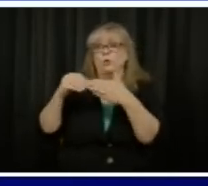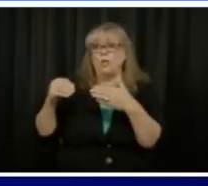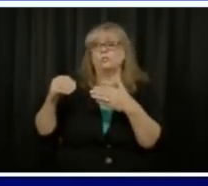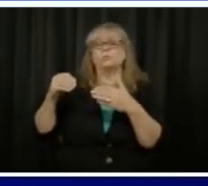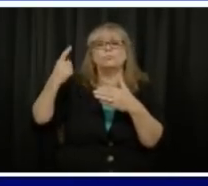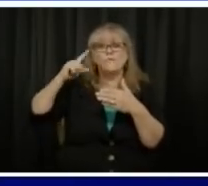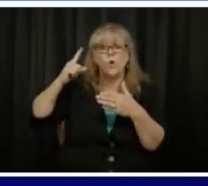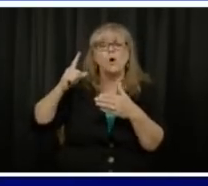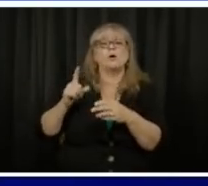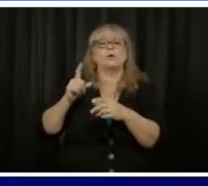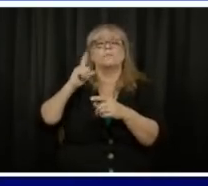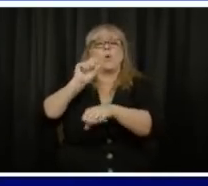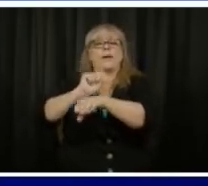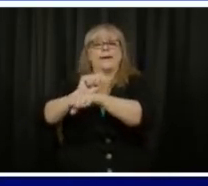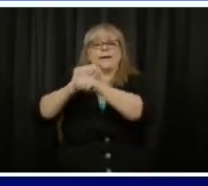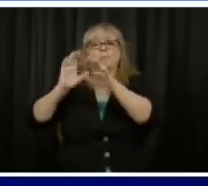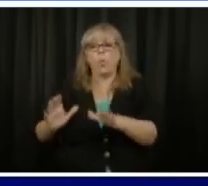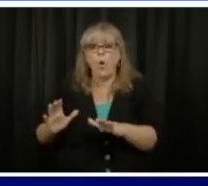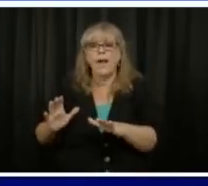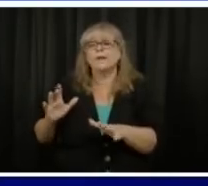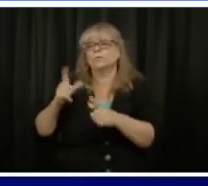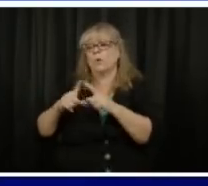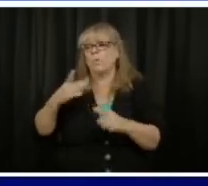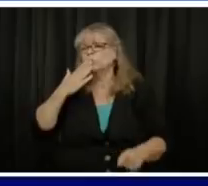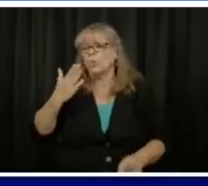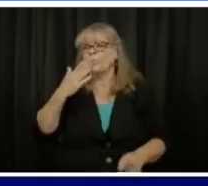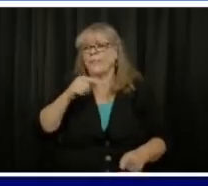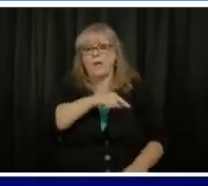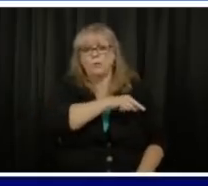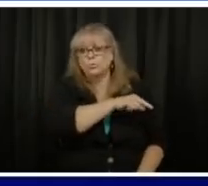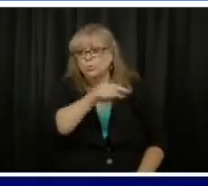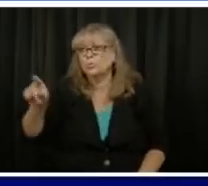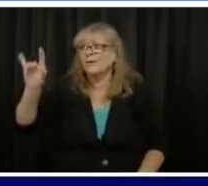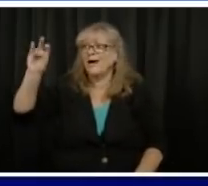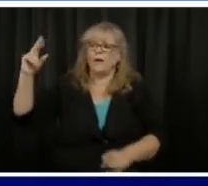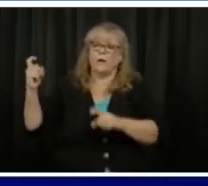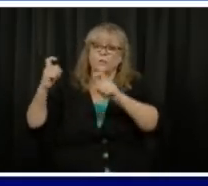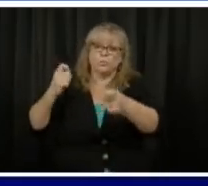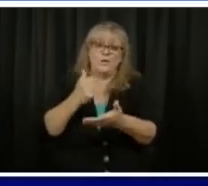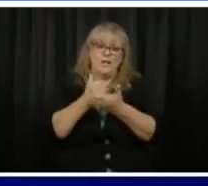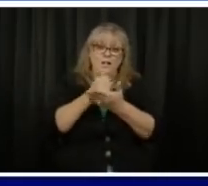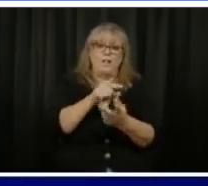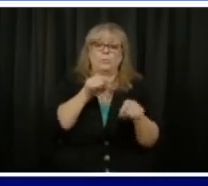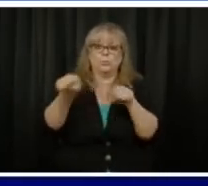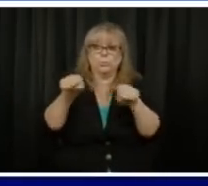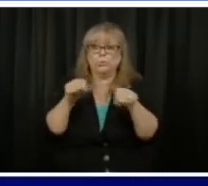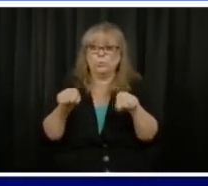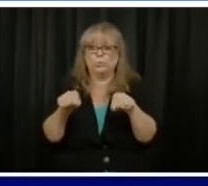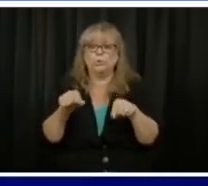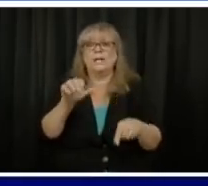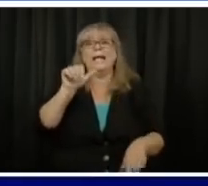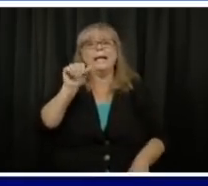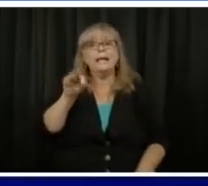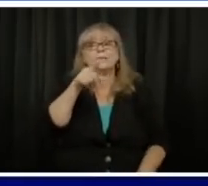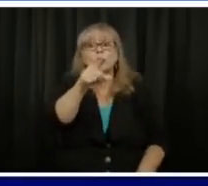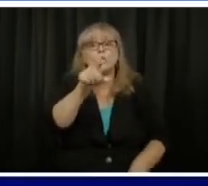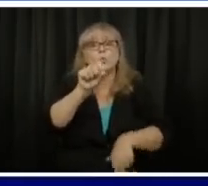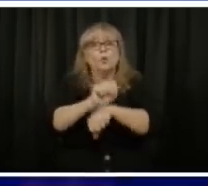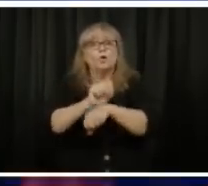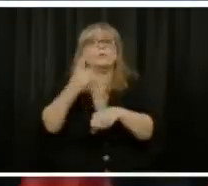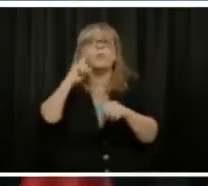Kaiser that have done that. And if you work with an organization that needs emergency help, you can apply for these emergency